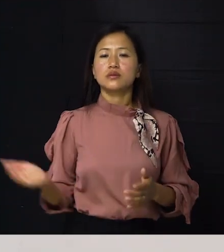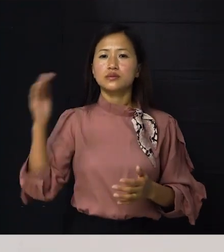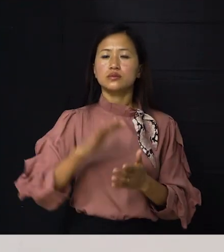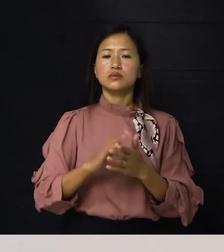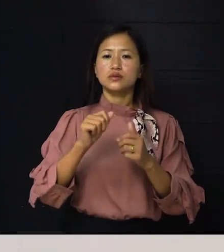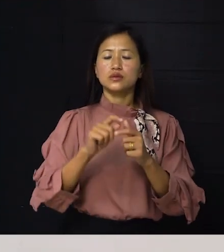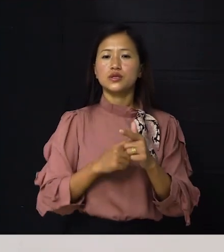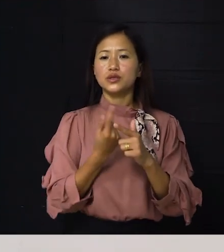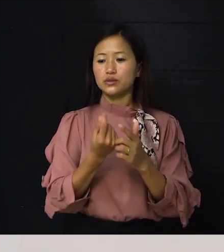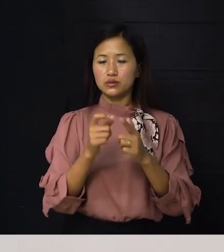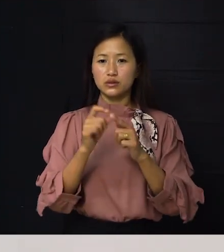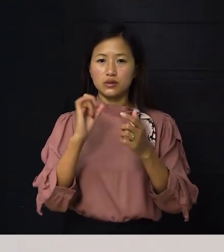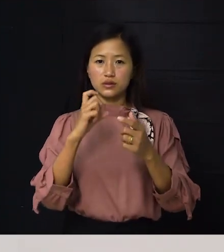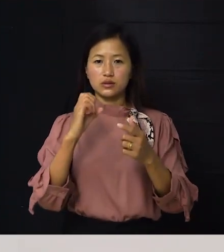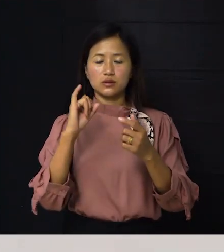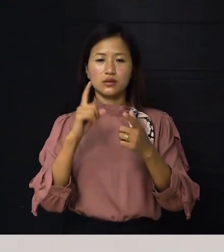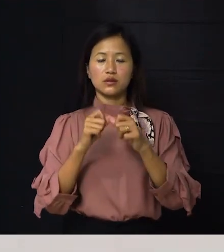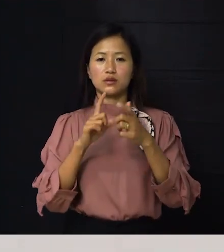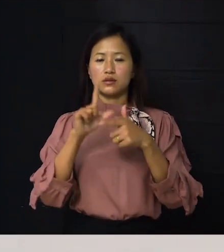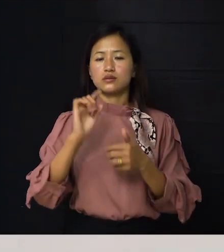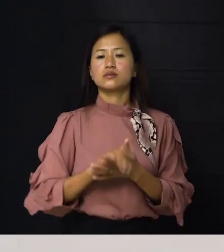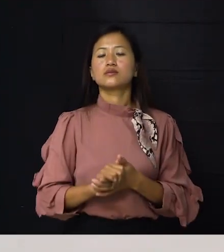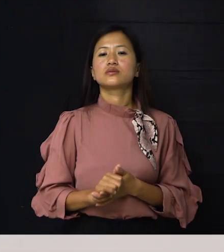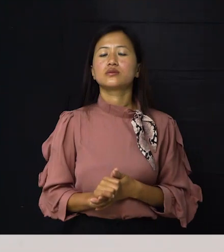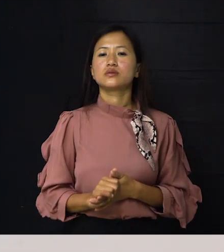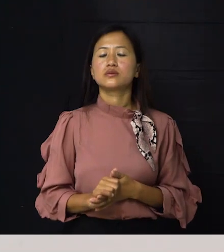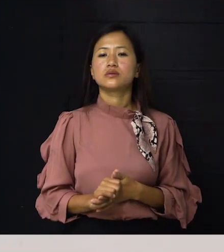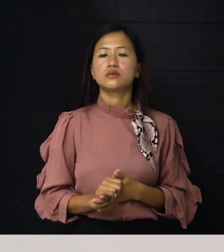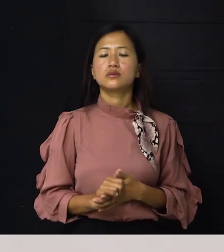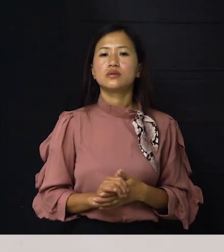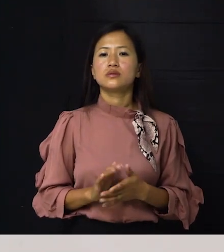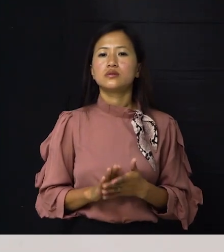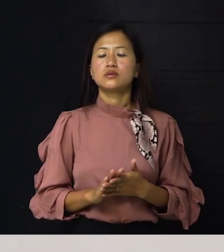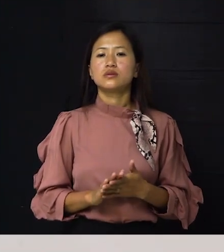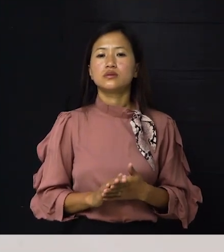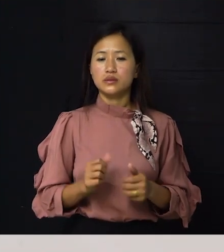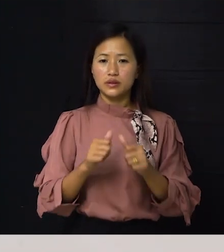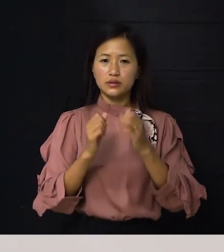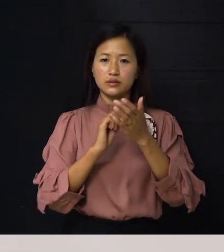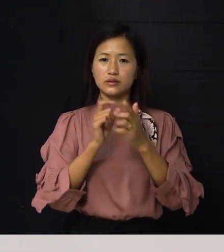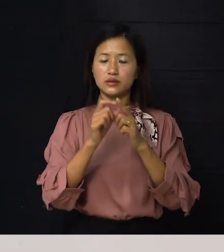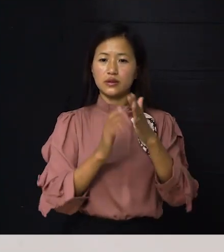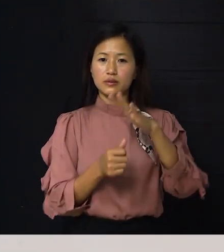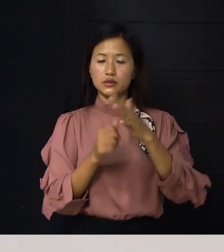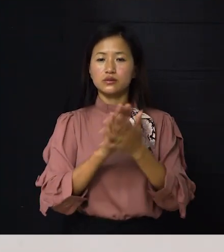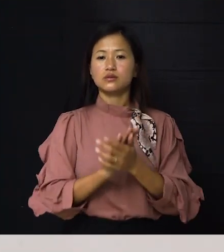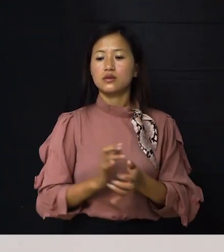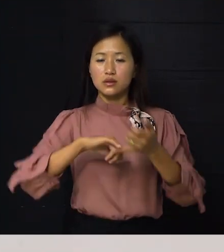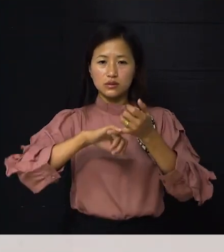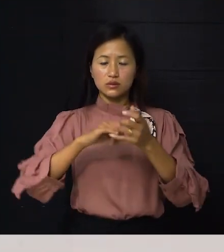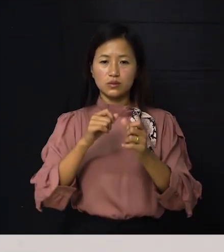So just now I'm explaining to you about the agrarian system and the administration system. So why